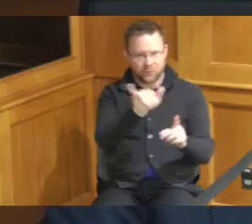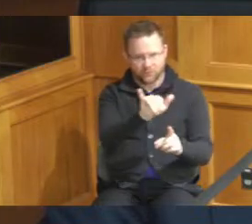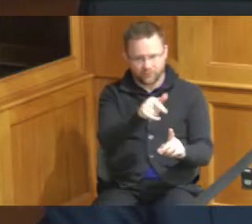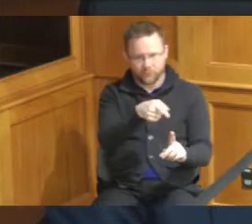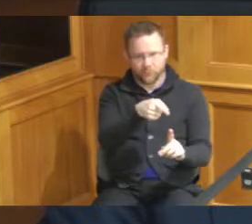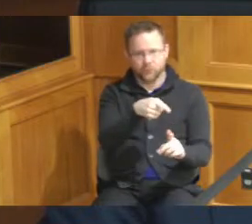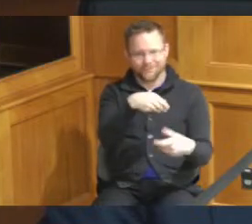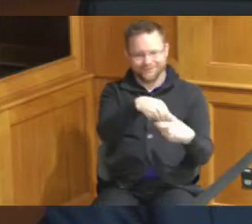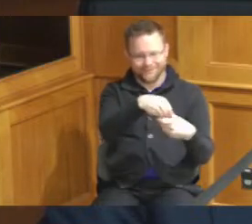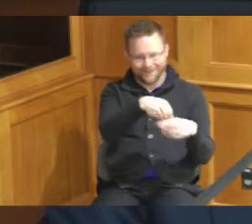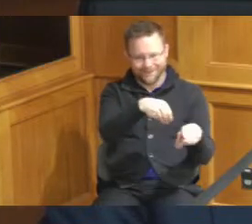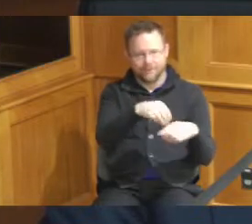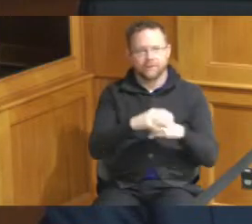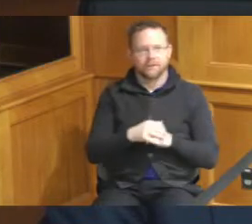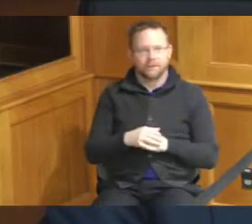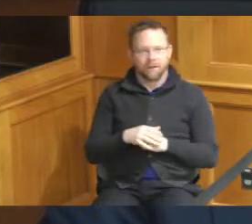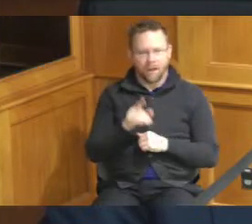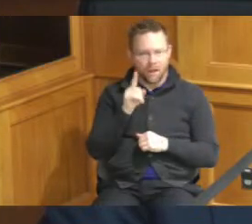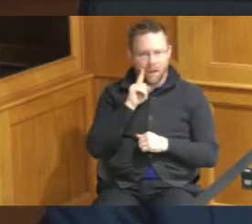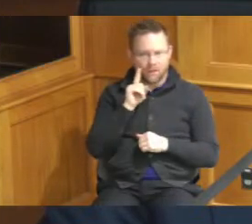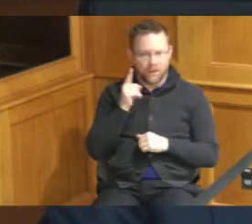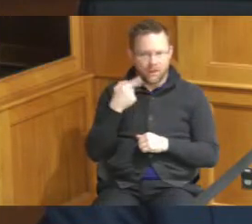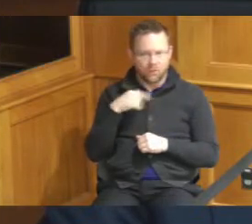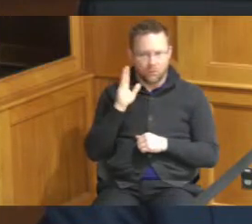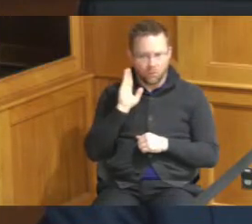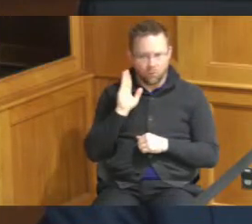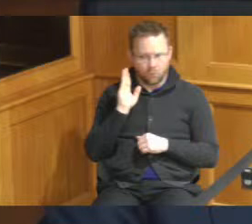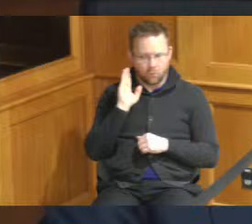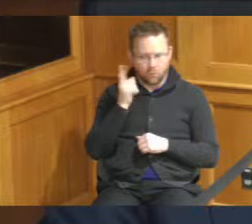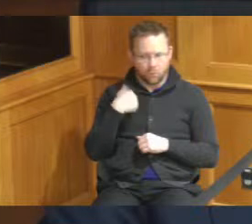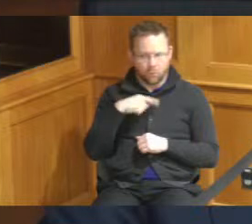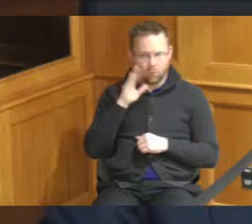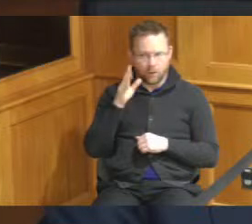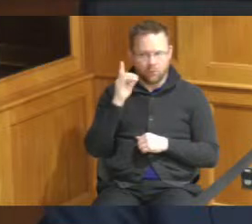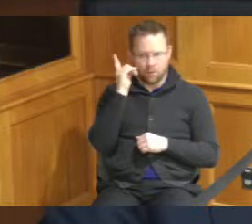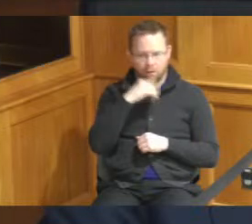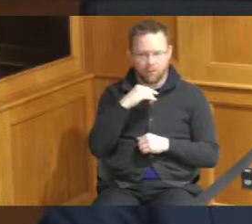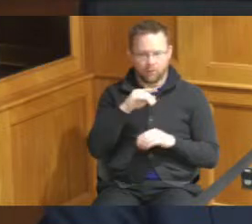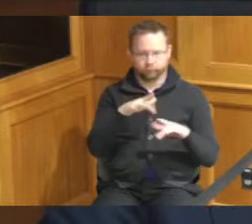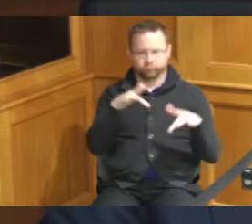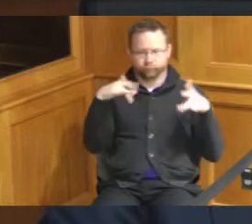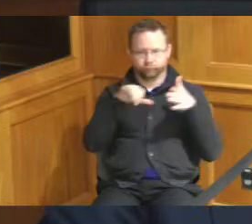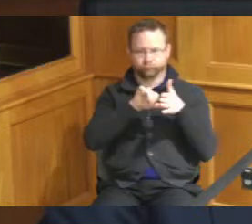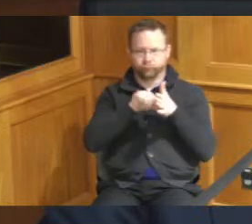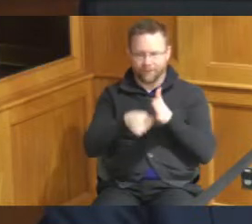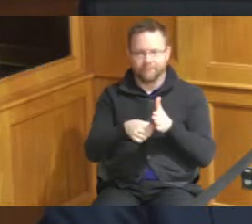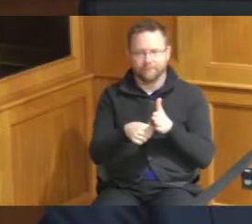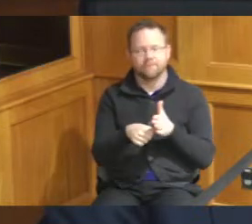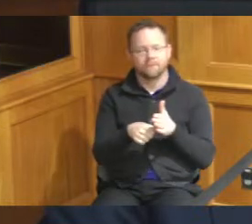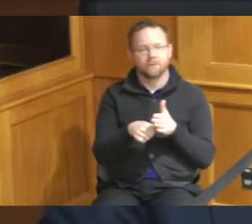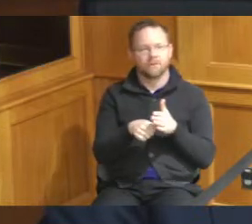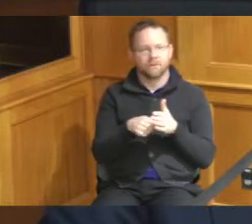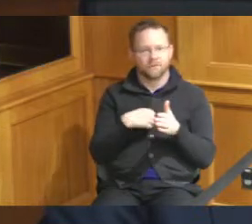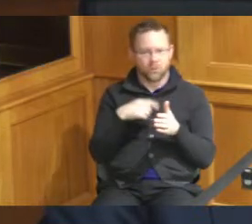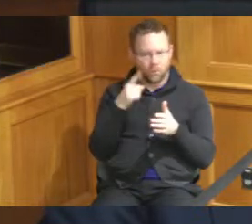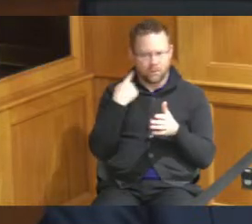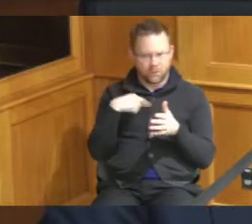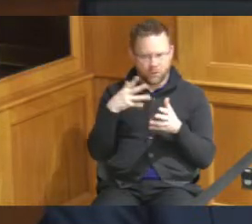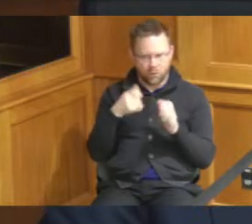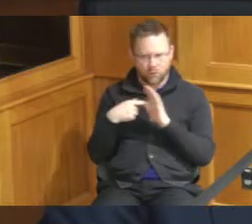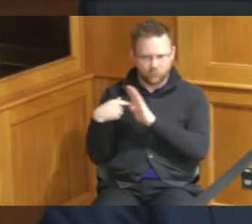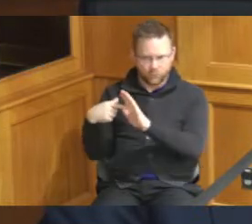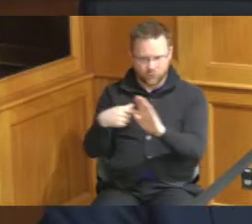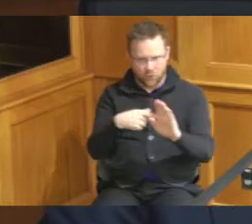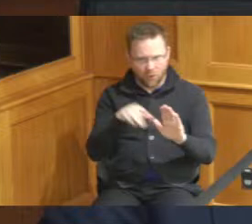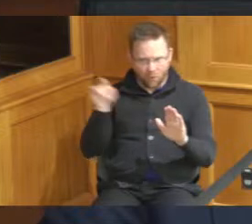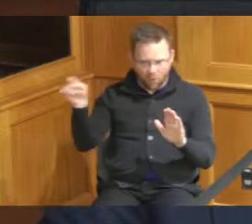inside the center, and I think will give us a leg up in the market. I mean, the whole idea is to have us put our best foot forward as we go